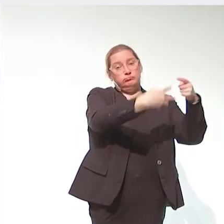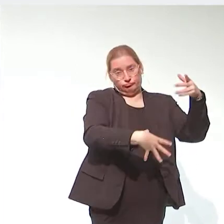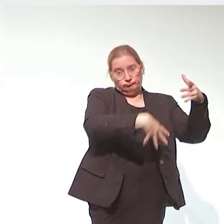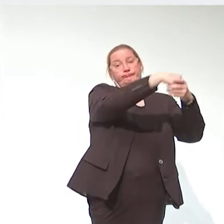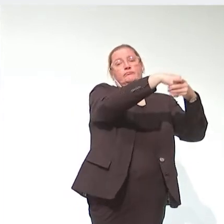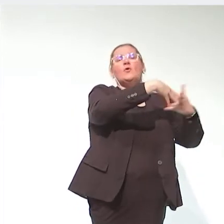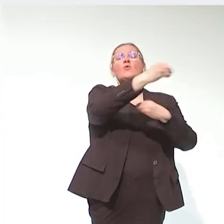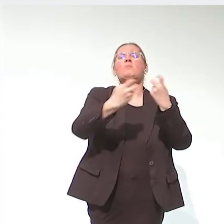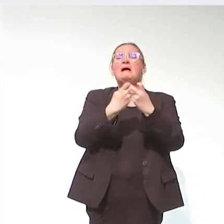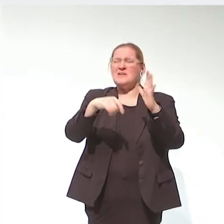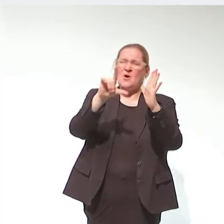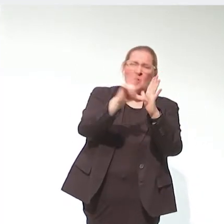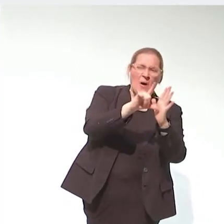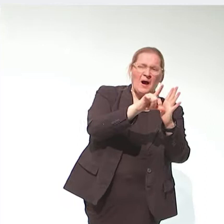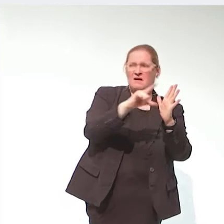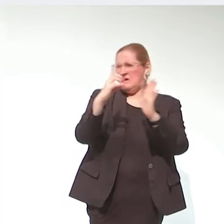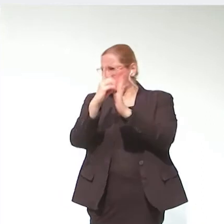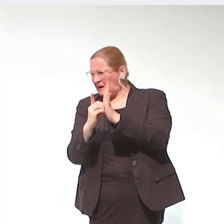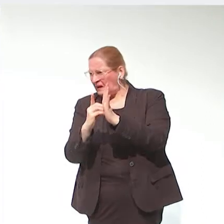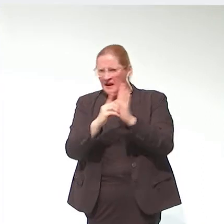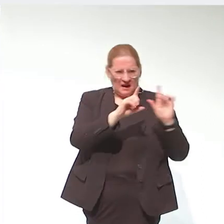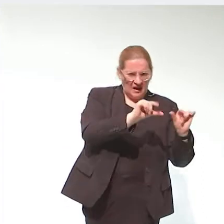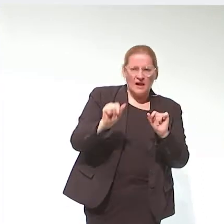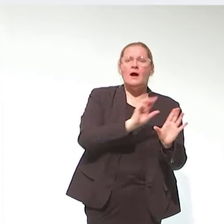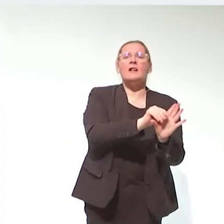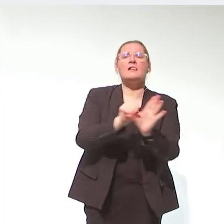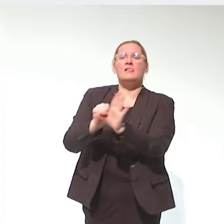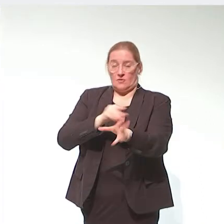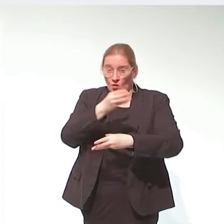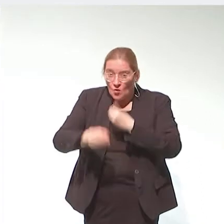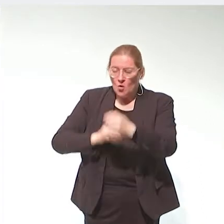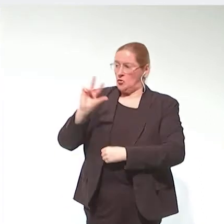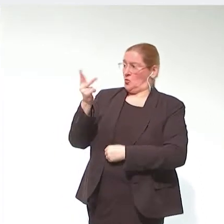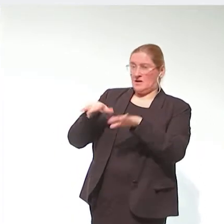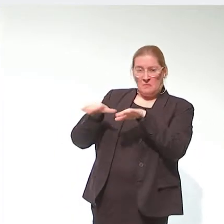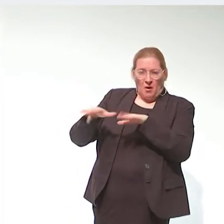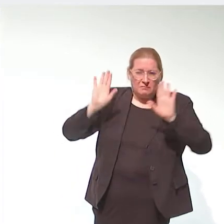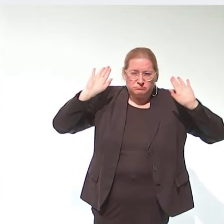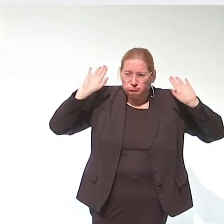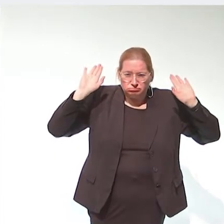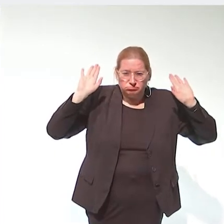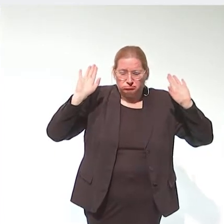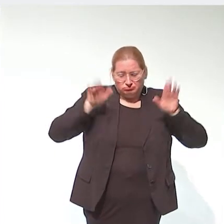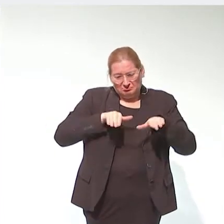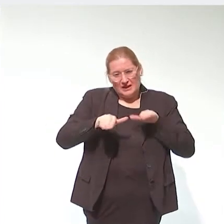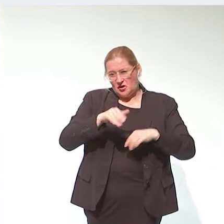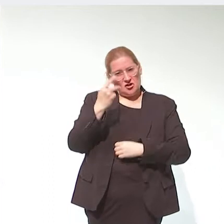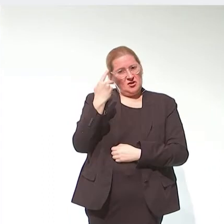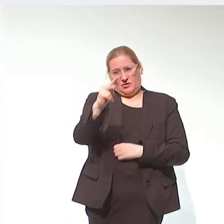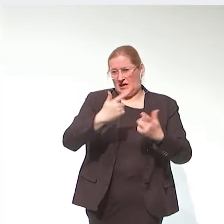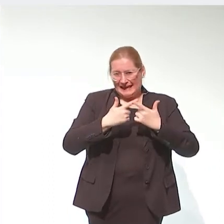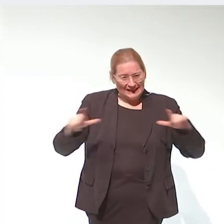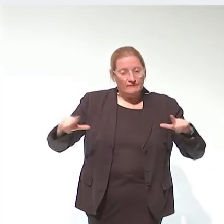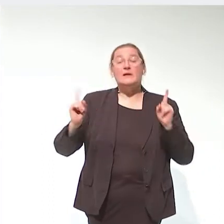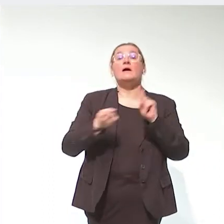some third way forward. But what is important is that by 28th of June, we do see what is there, because we will